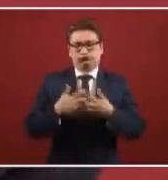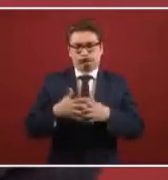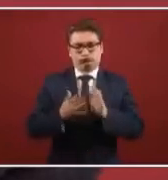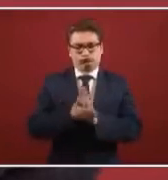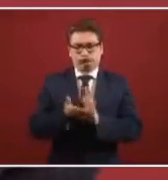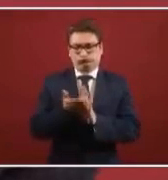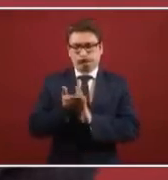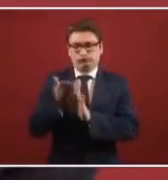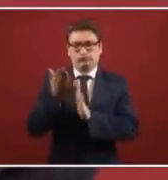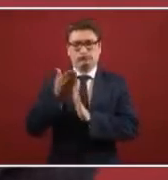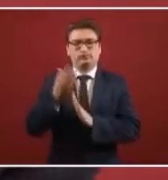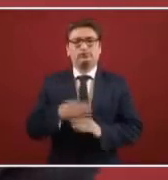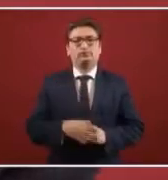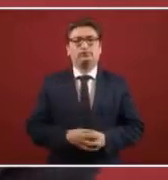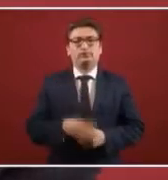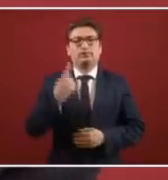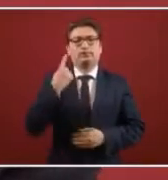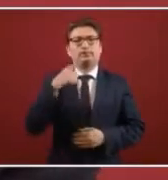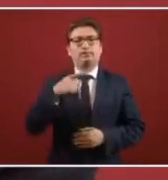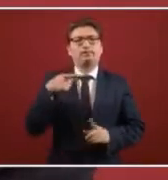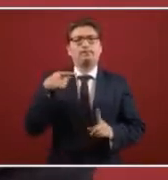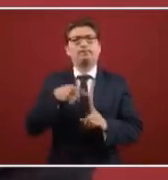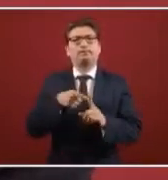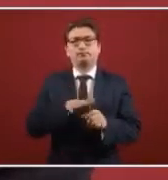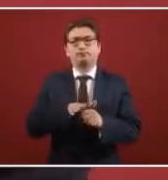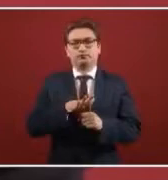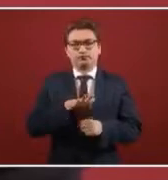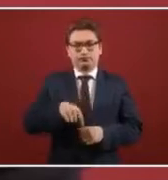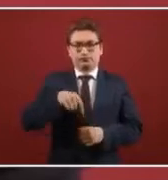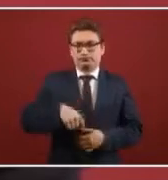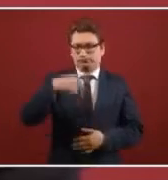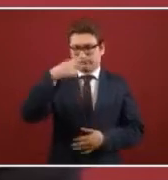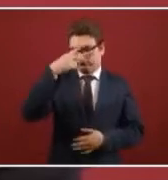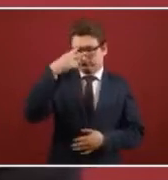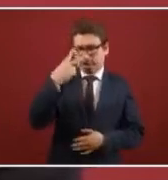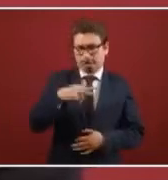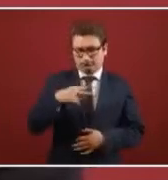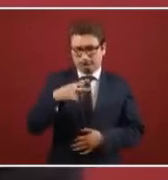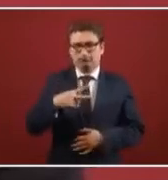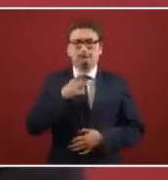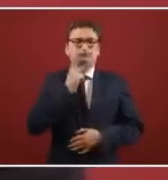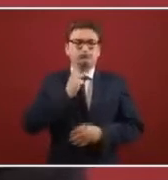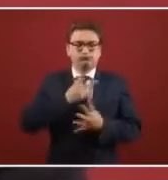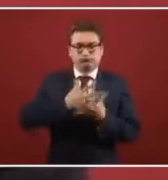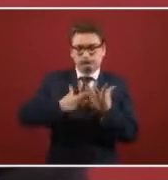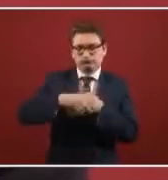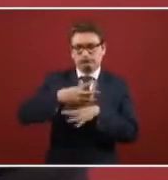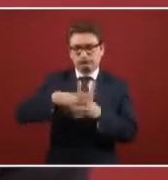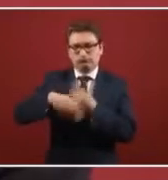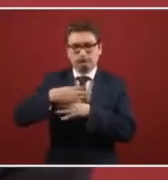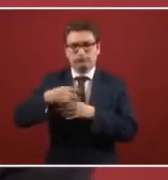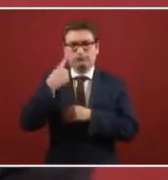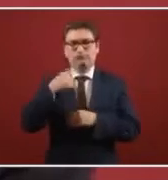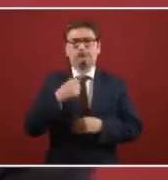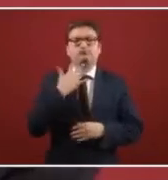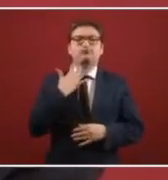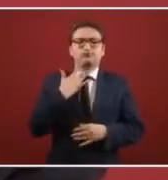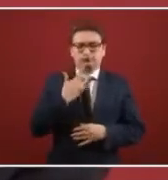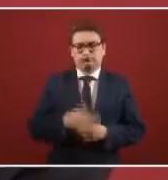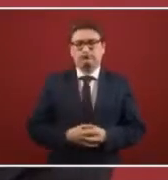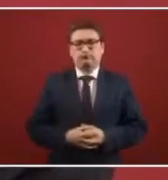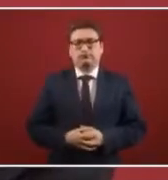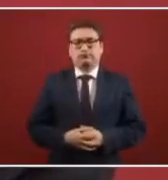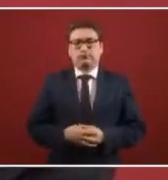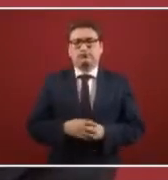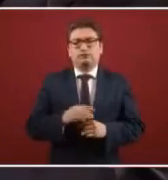job para producir en México in order to produce in Mexico gasoline y and lograr